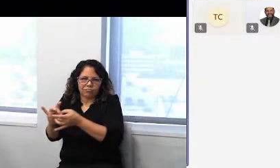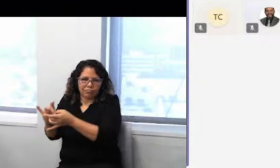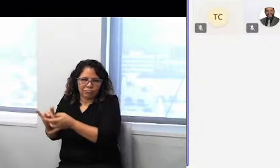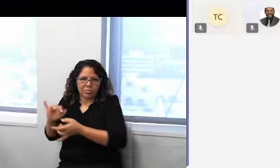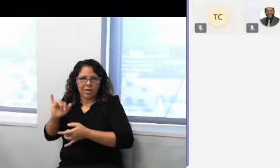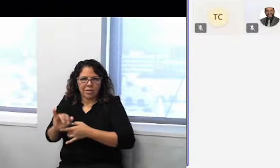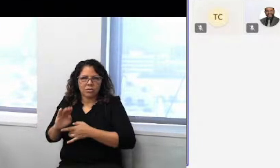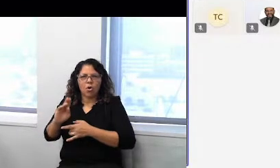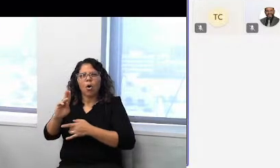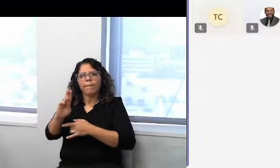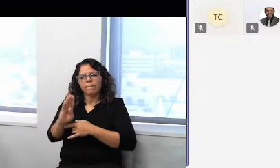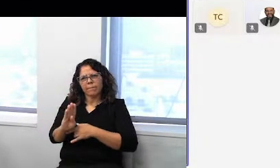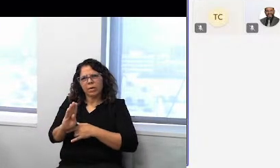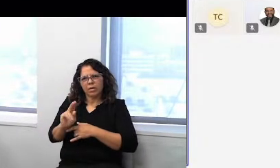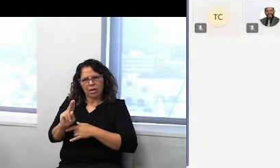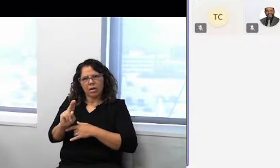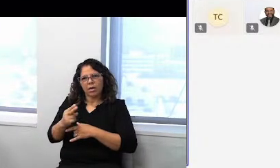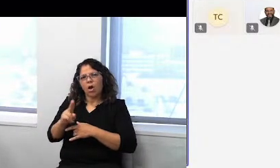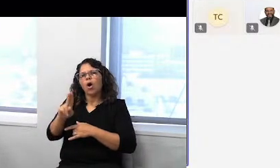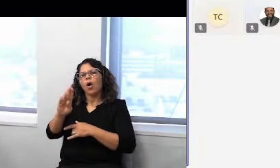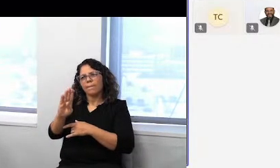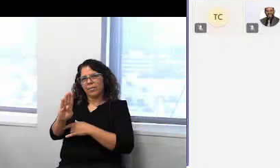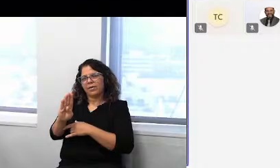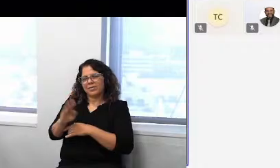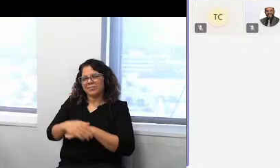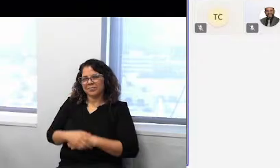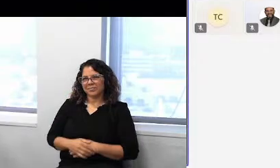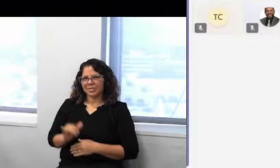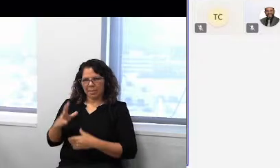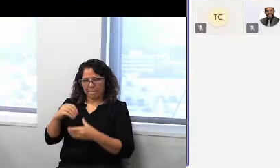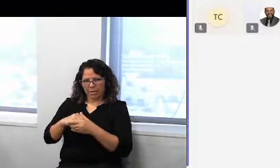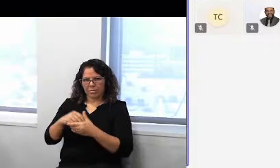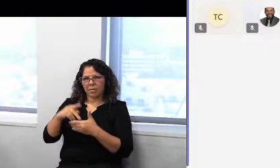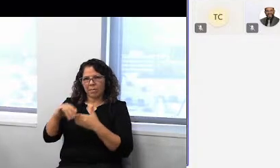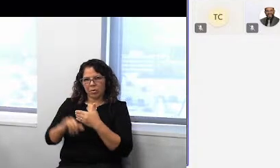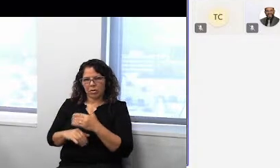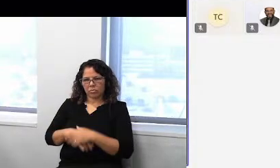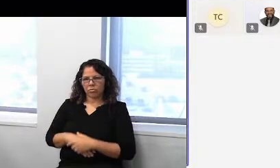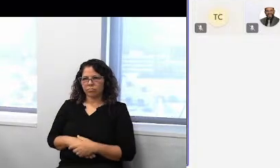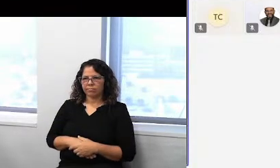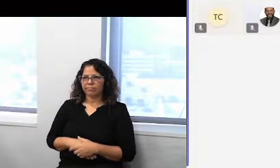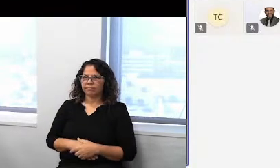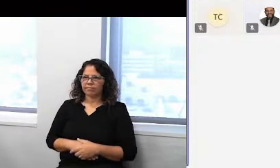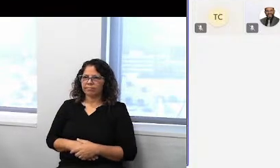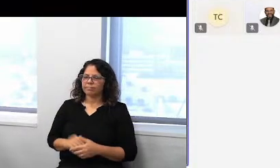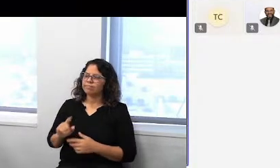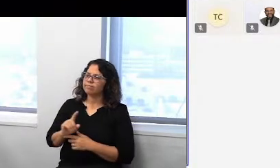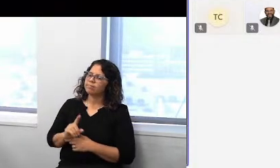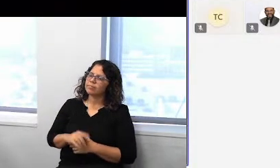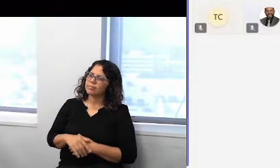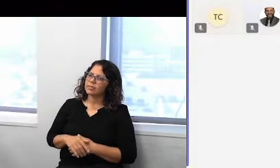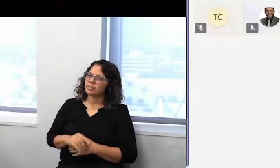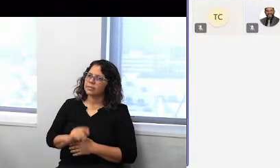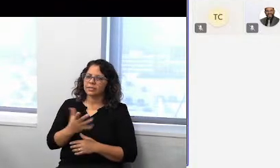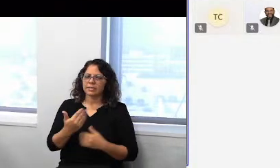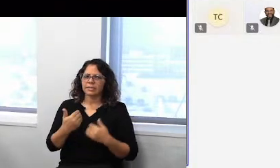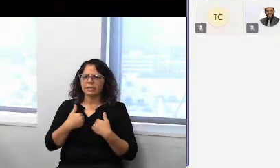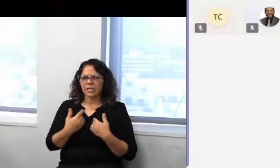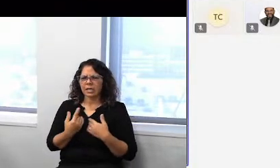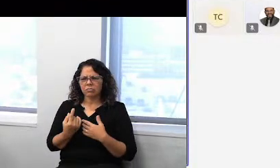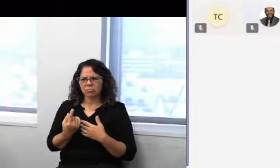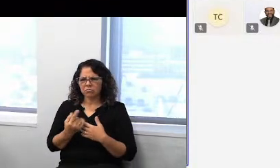Is there something unique about a renewable energy hub? No, it's not unique. Okay.